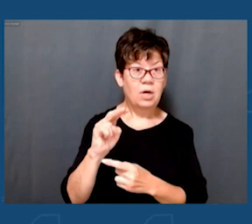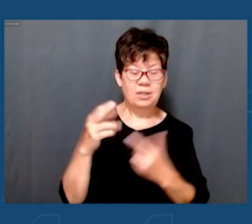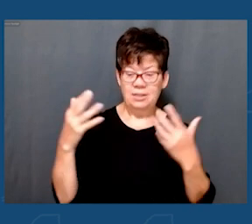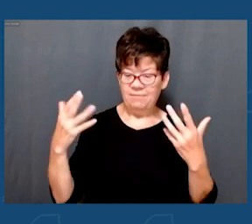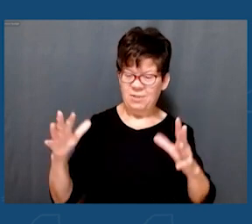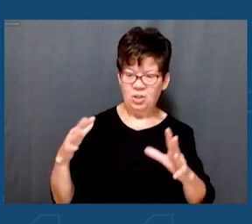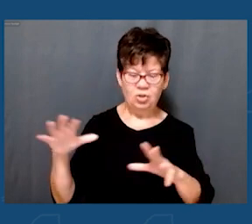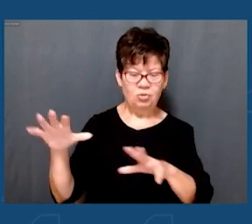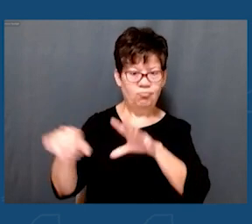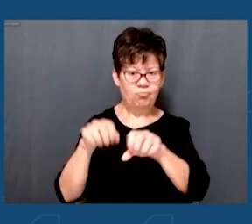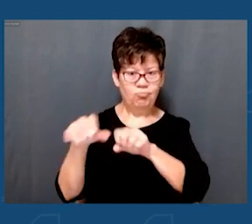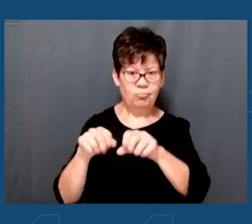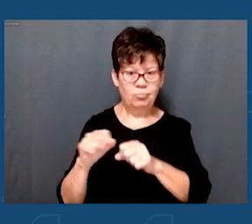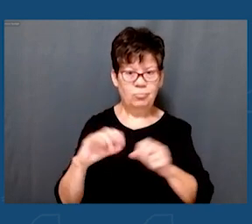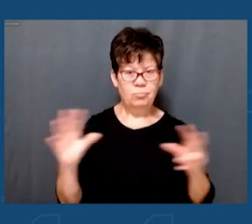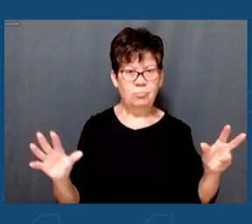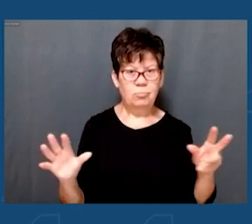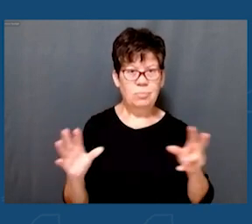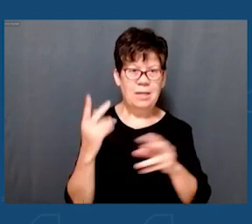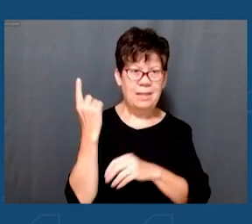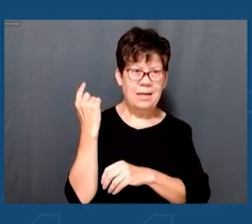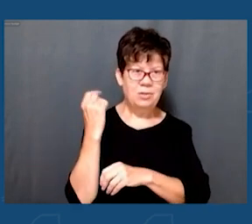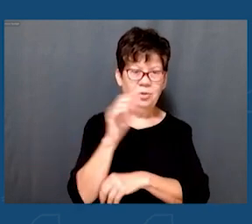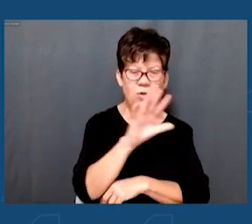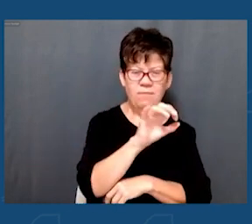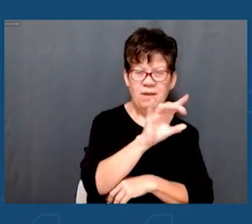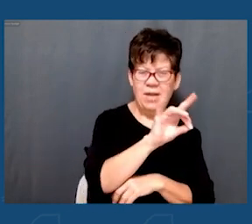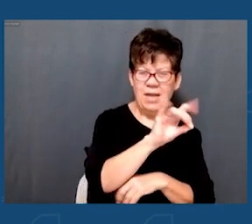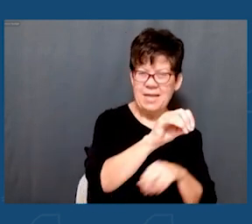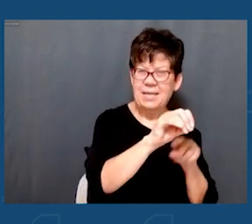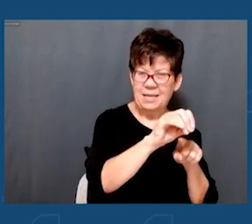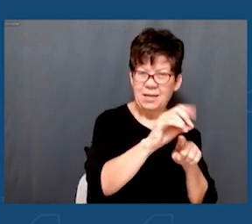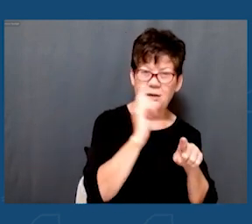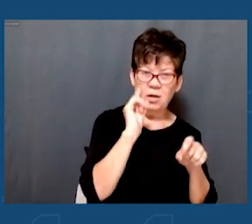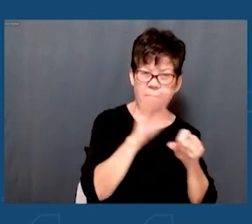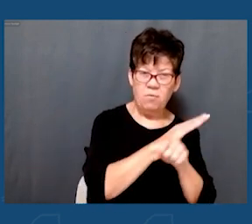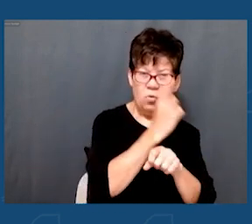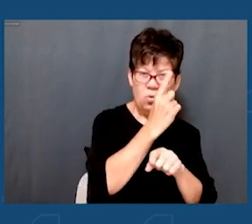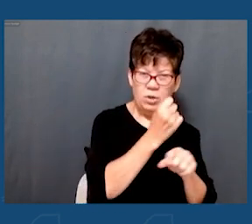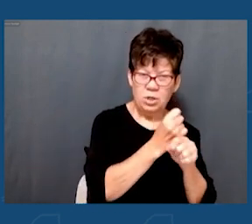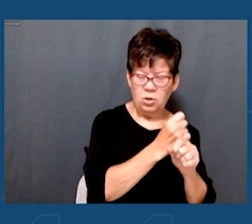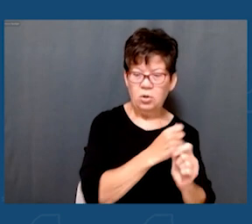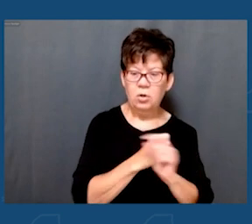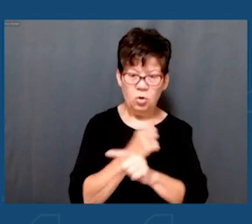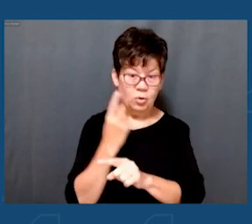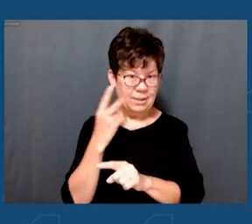year, was 580. So you can see what path we're on to really increase those numbers. Again,